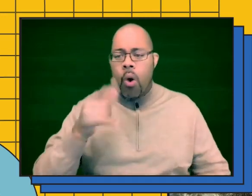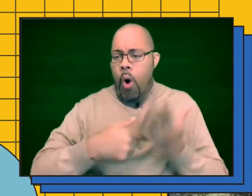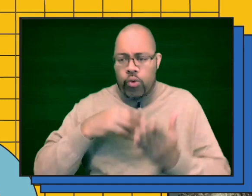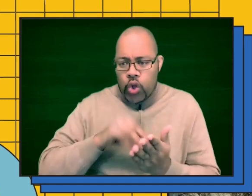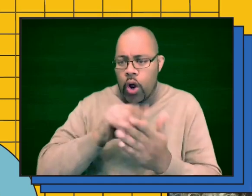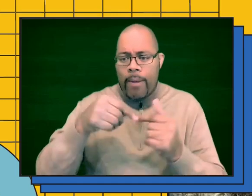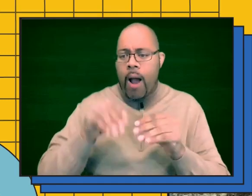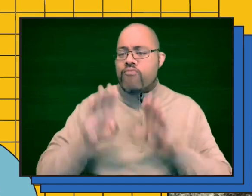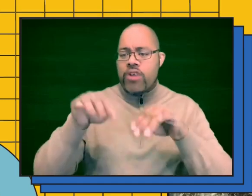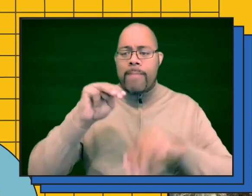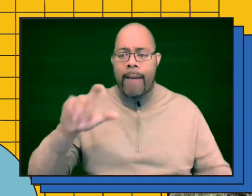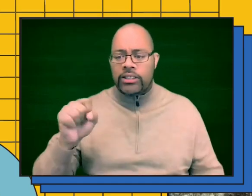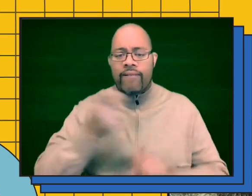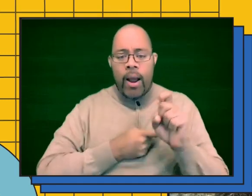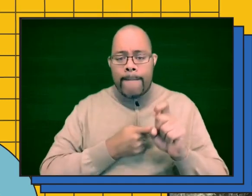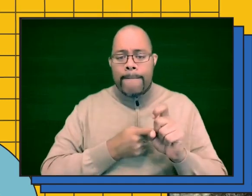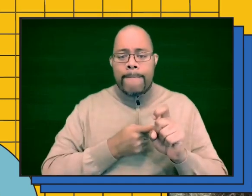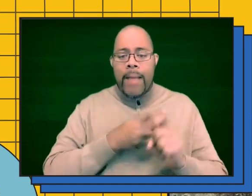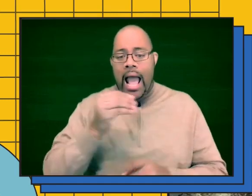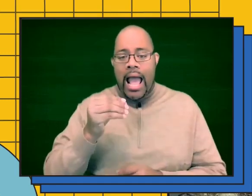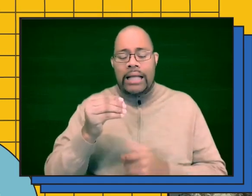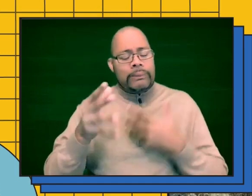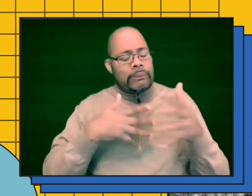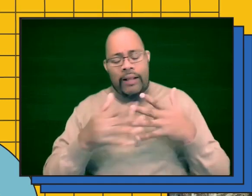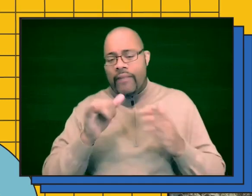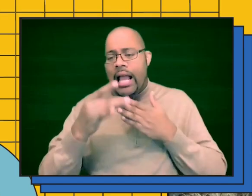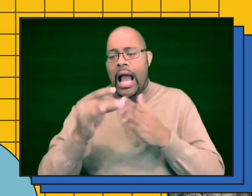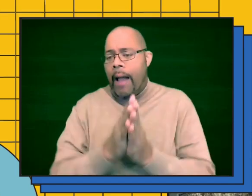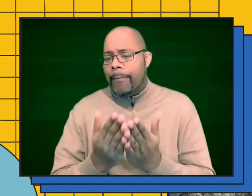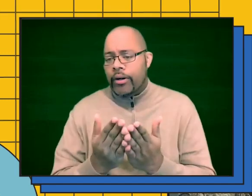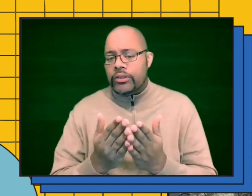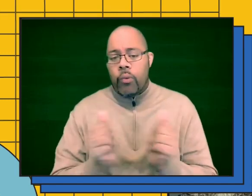day what I was learning about marine mammals from and